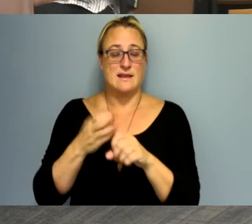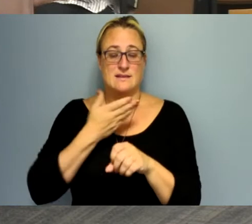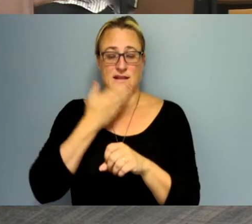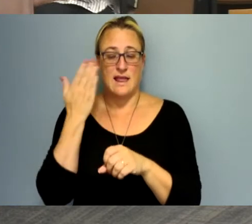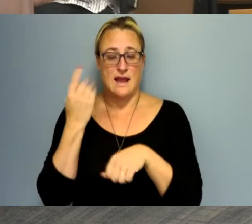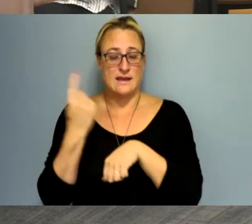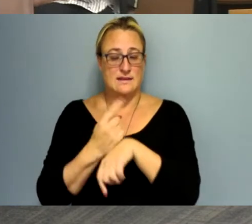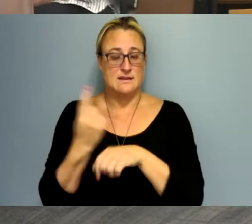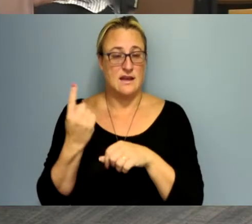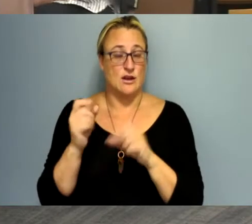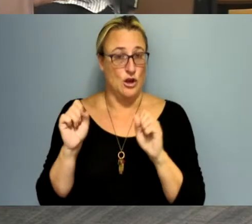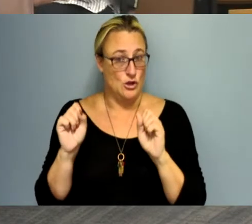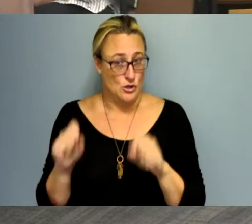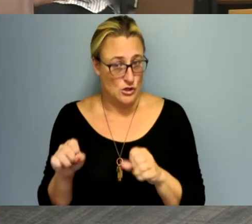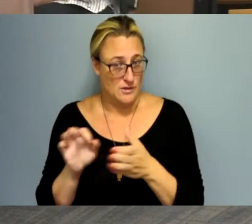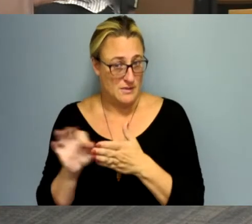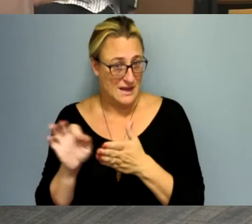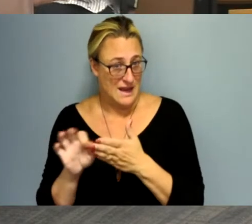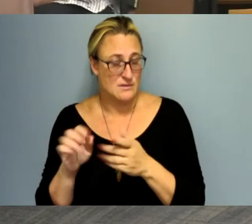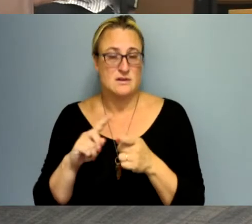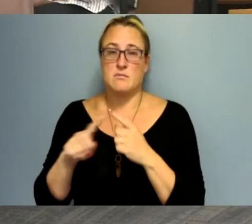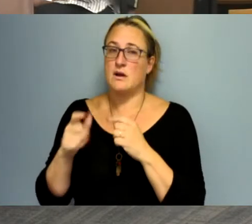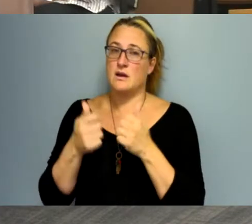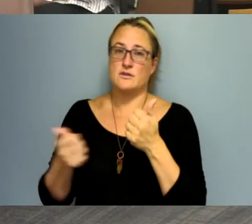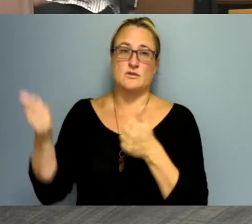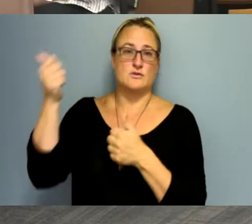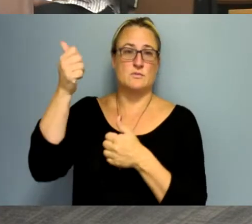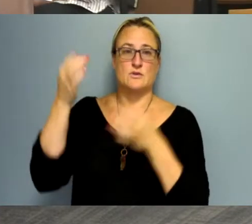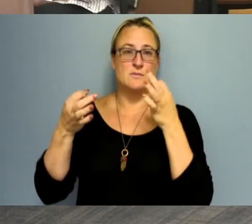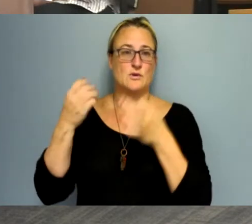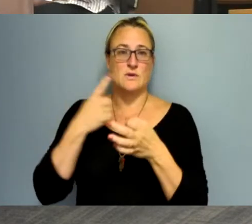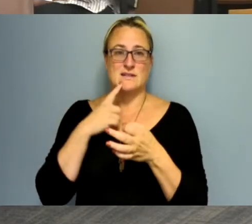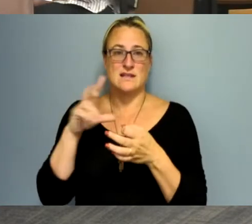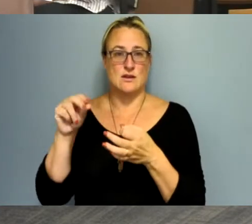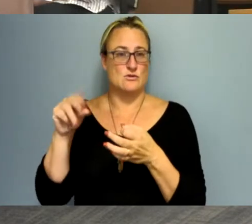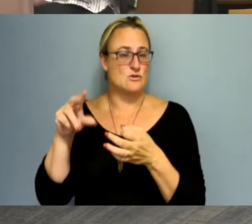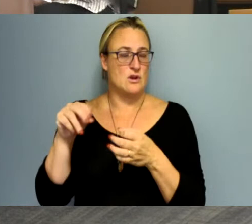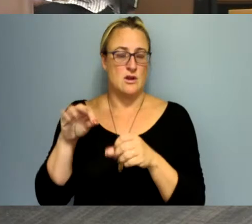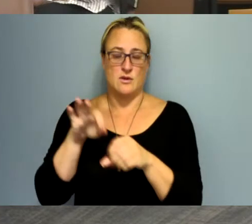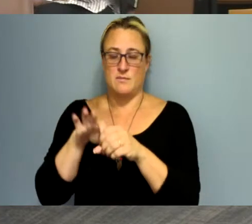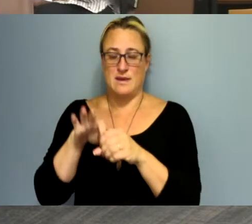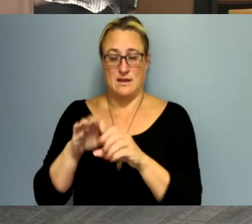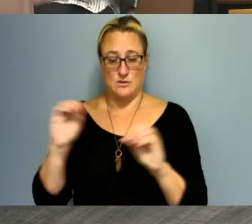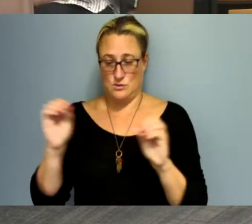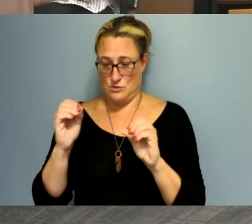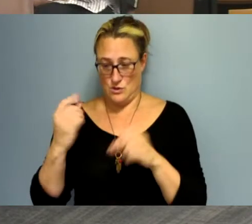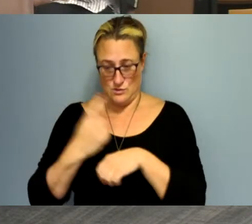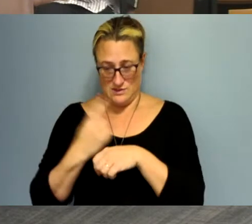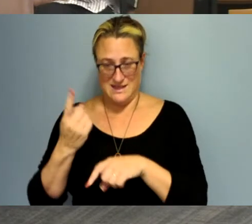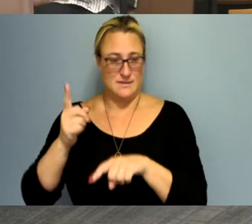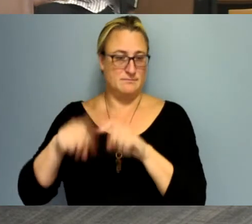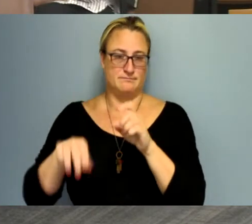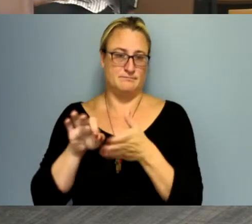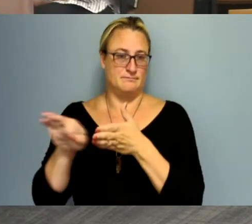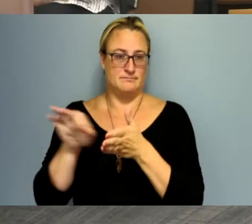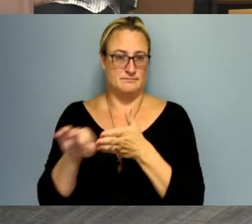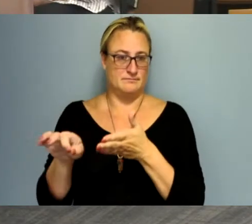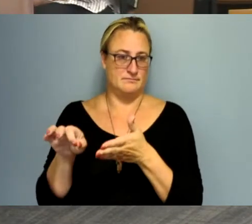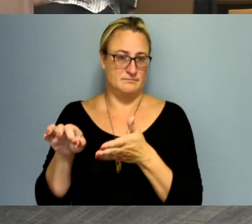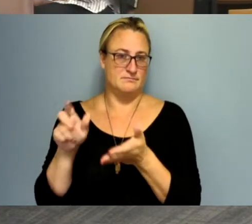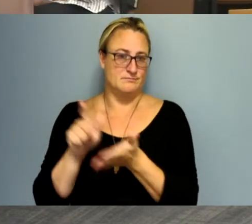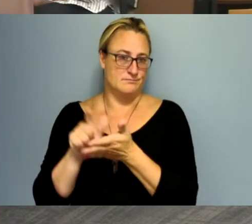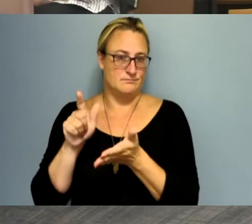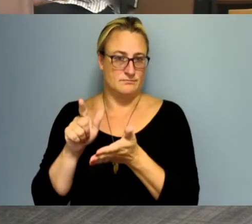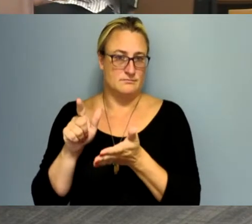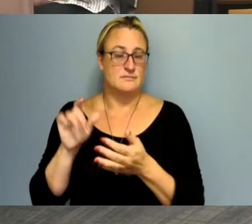counted. State Supreme Court now is saying that ballots without a date should not be counted. So that is a